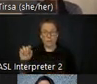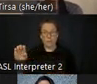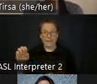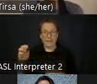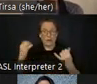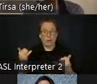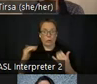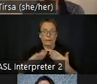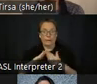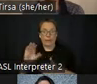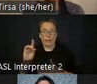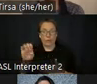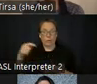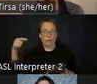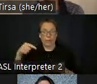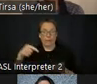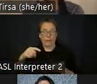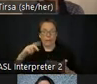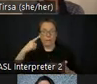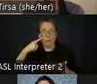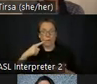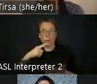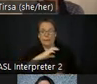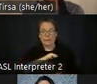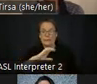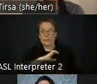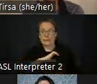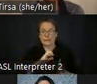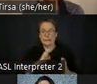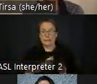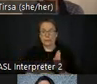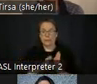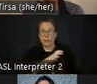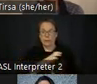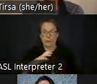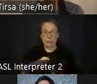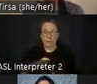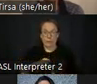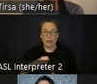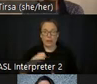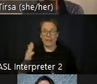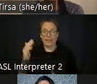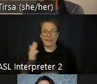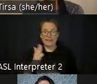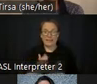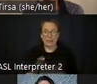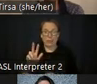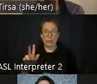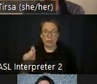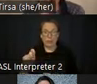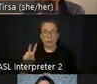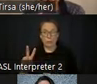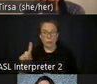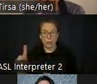written related to the citizen review committee, as is the next section. Anytime you see the 3.21, it's going to either be the city code for